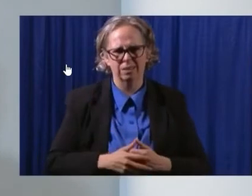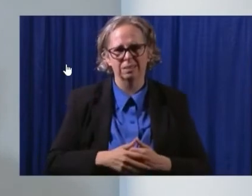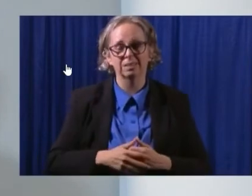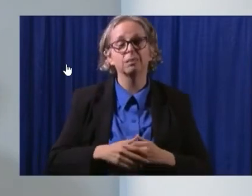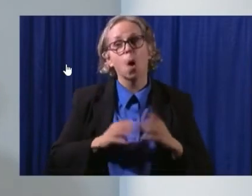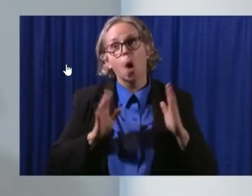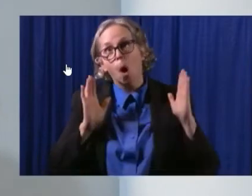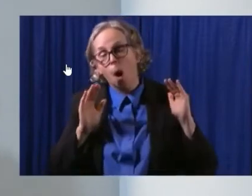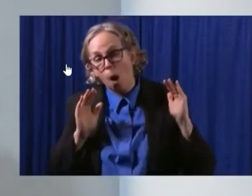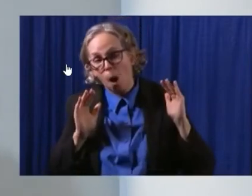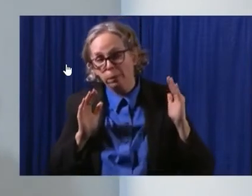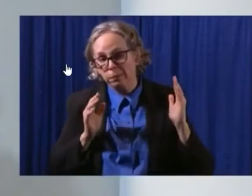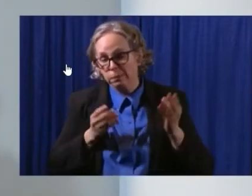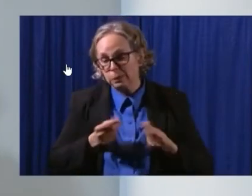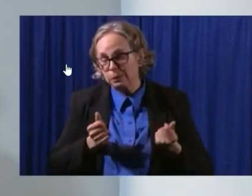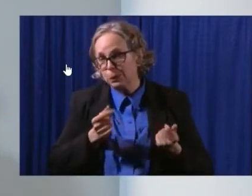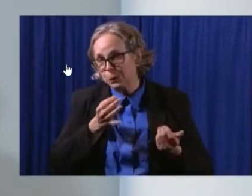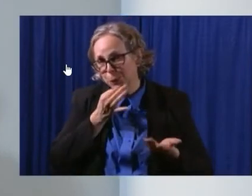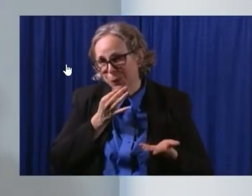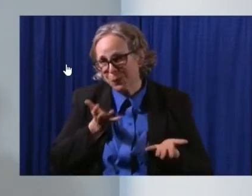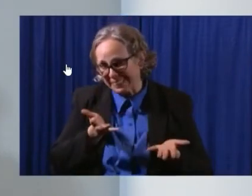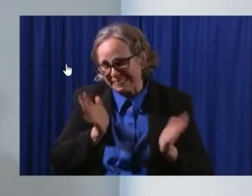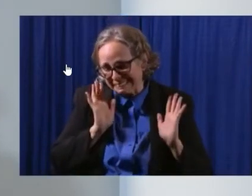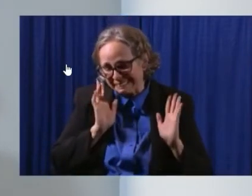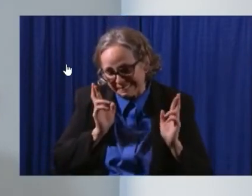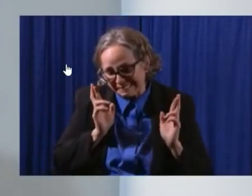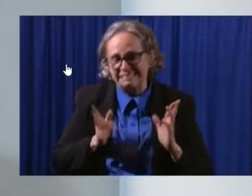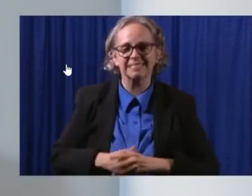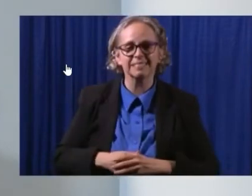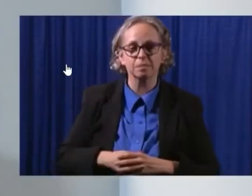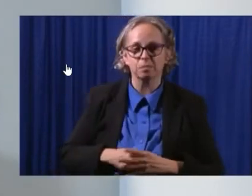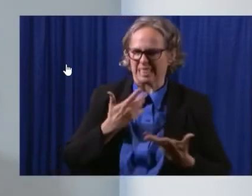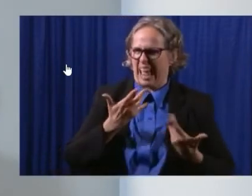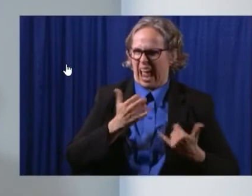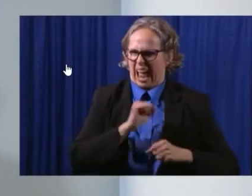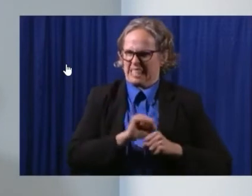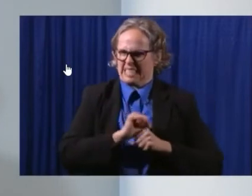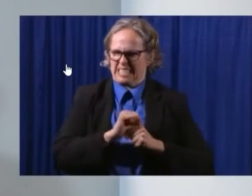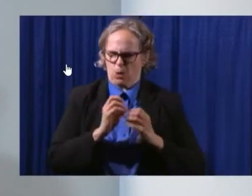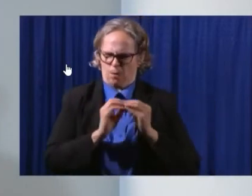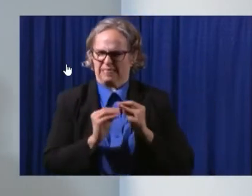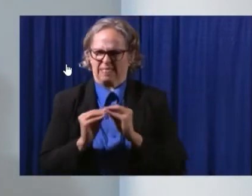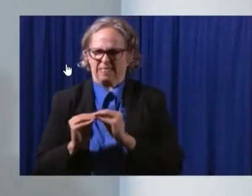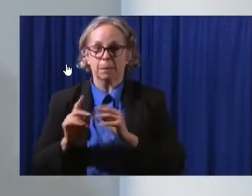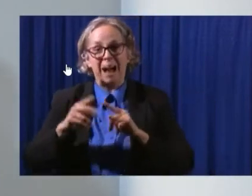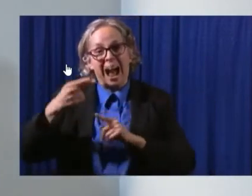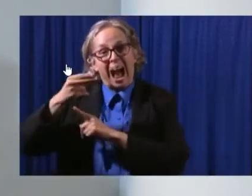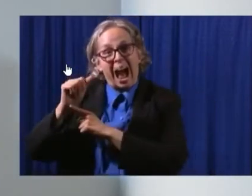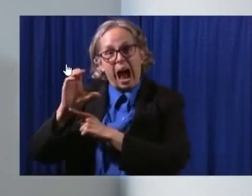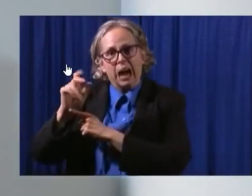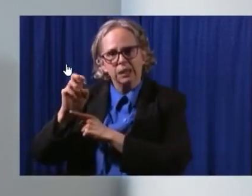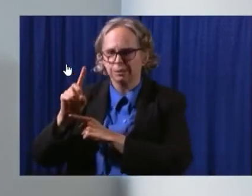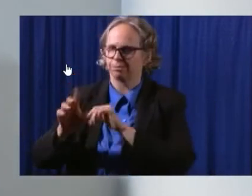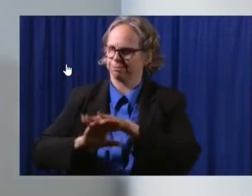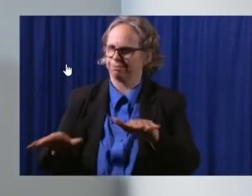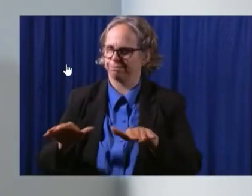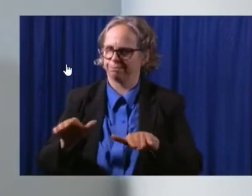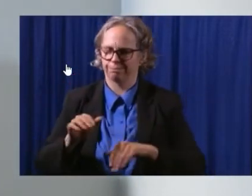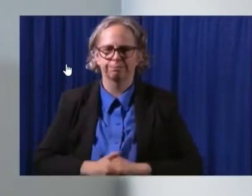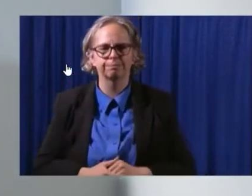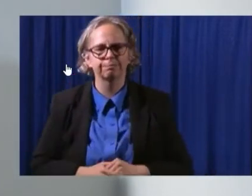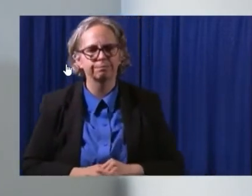will have them resolved soon, as they've reassured me that they are on top of it. A couple of items regarding schools